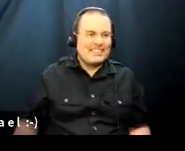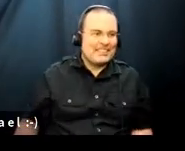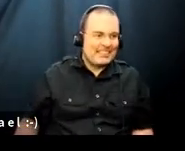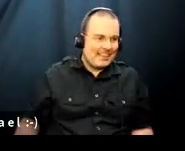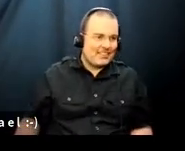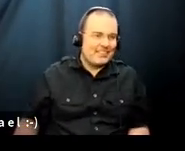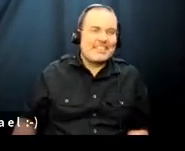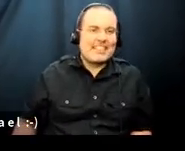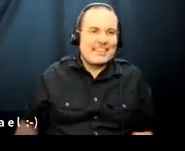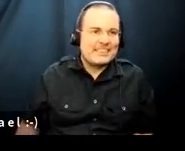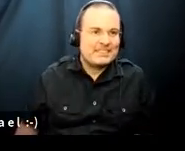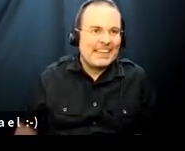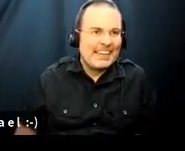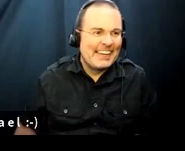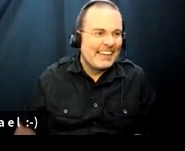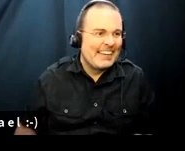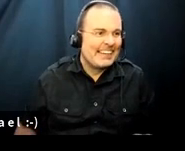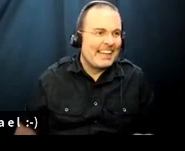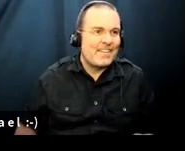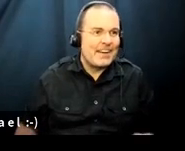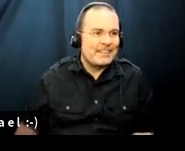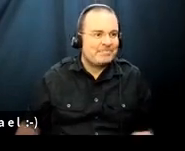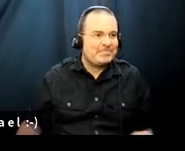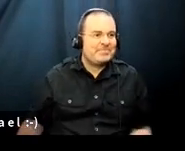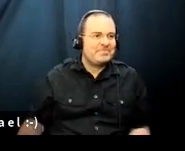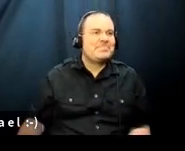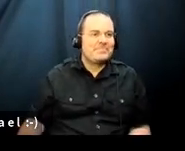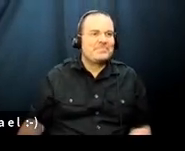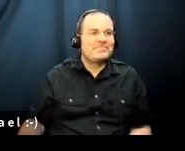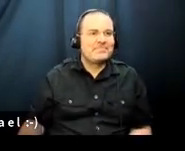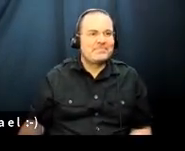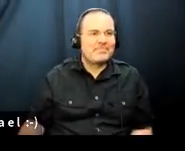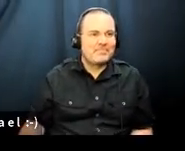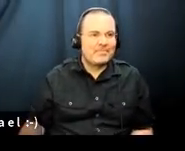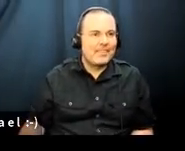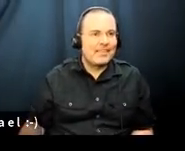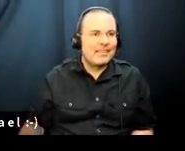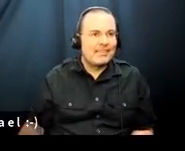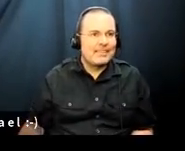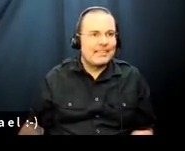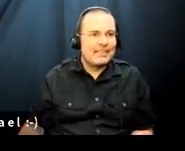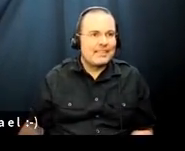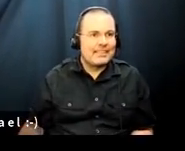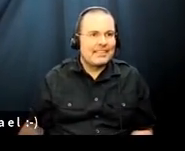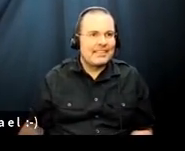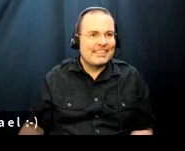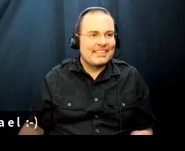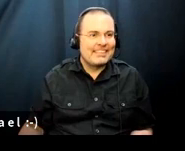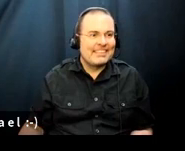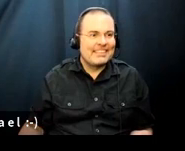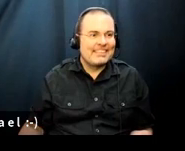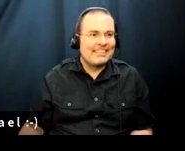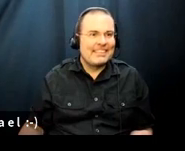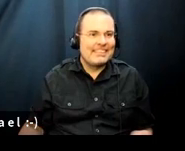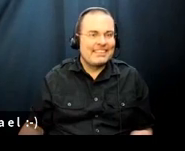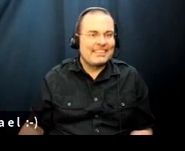Yes, you do, Dr. Lisa. Thank you. How are you? Well, I think we're both getting a little bit older. I'm not sure, but